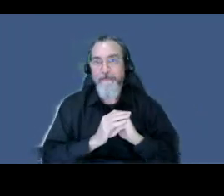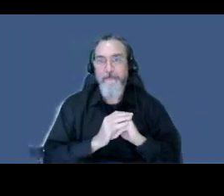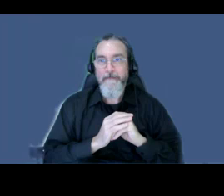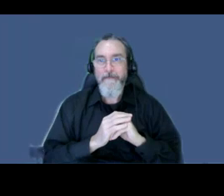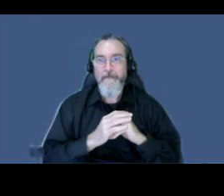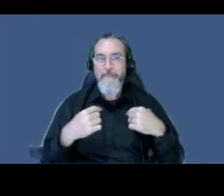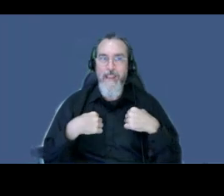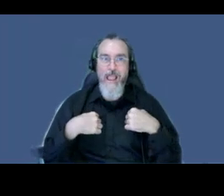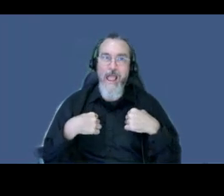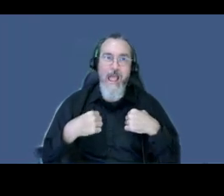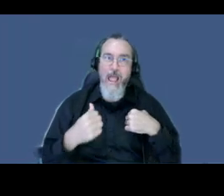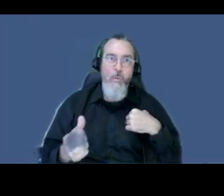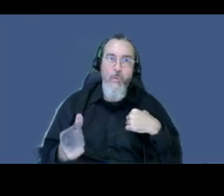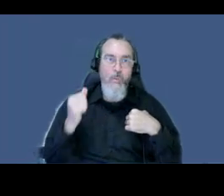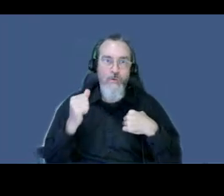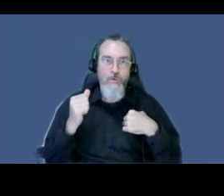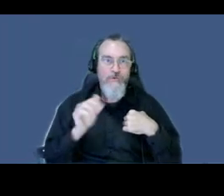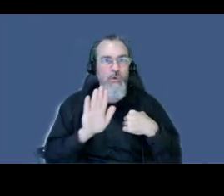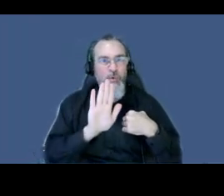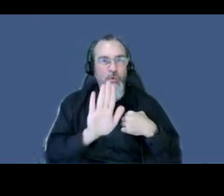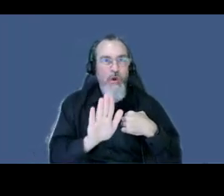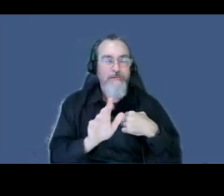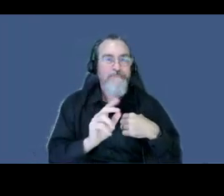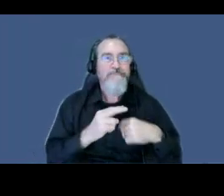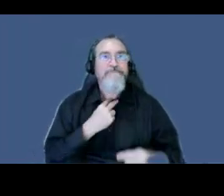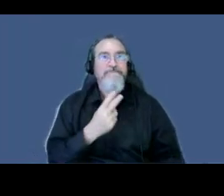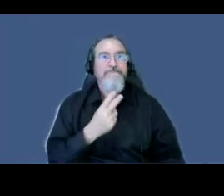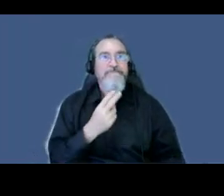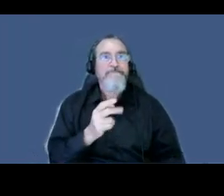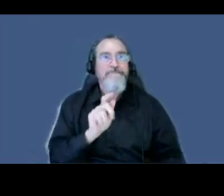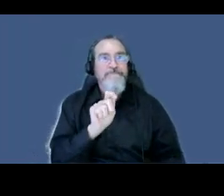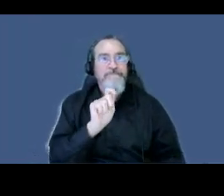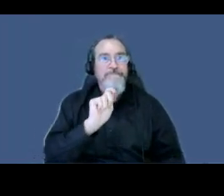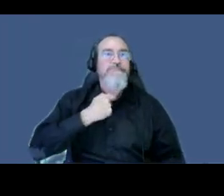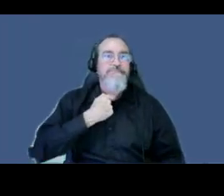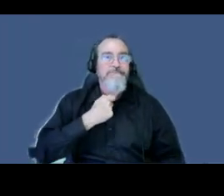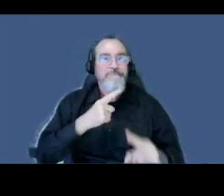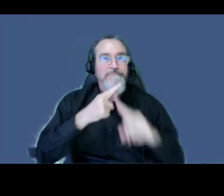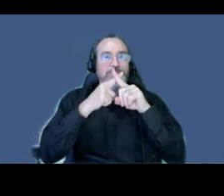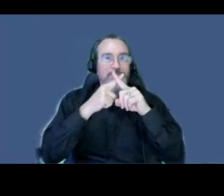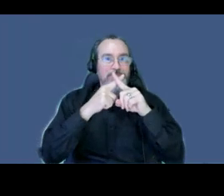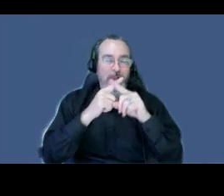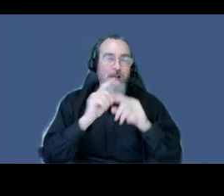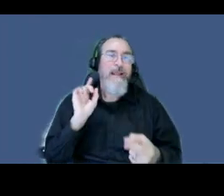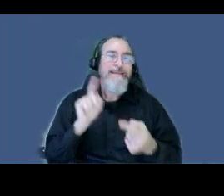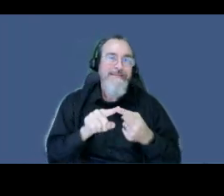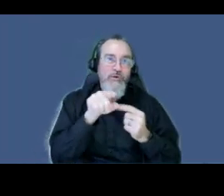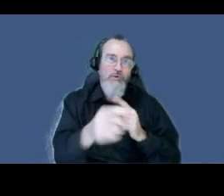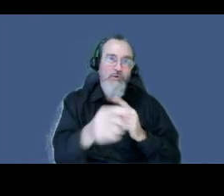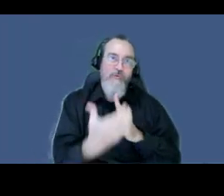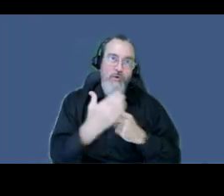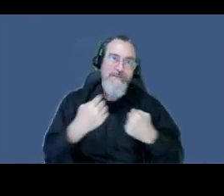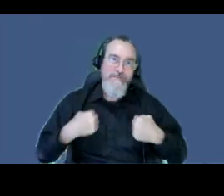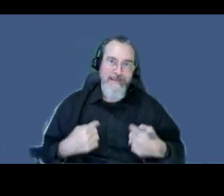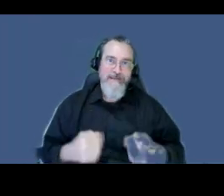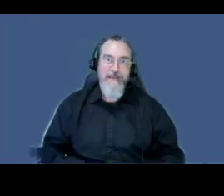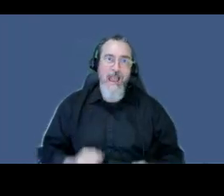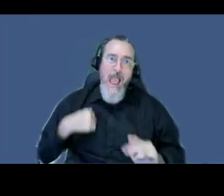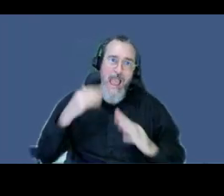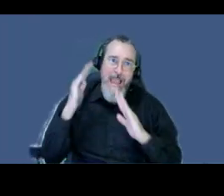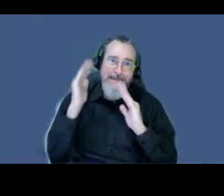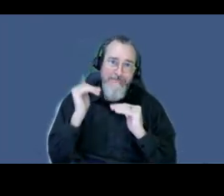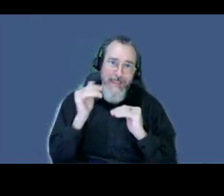cruel and turn off your camera or mute you until you force me to, but I anticipate that everybody